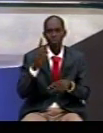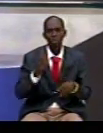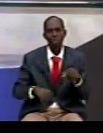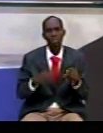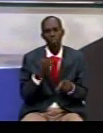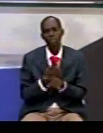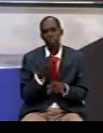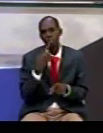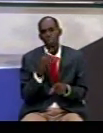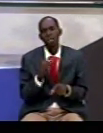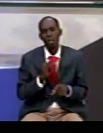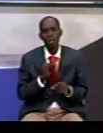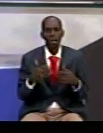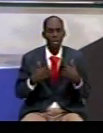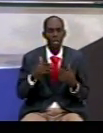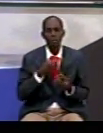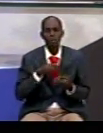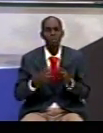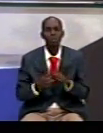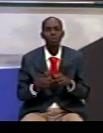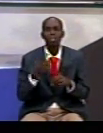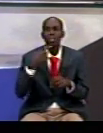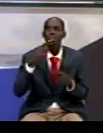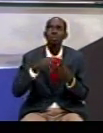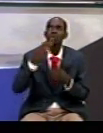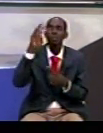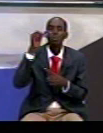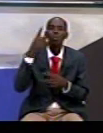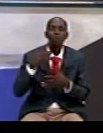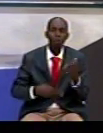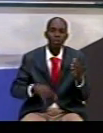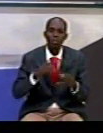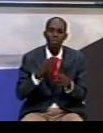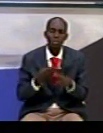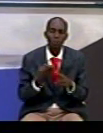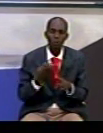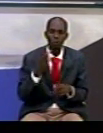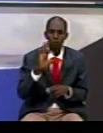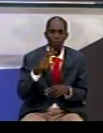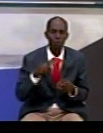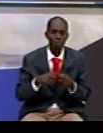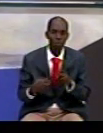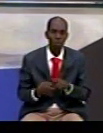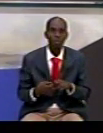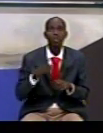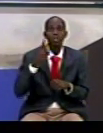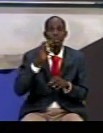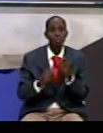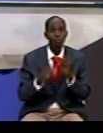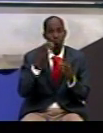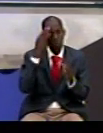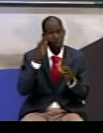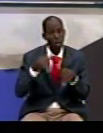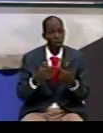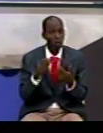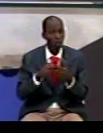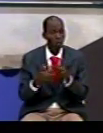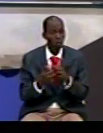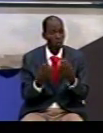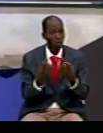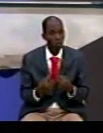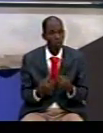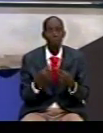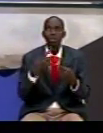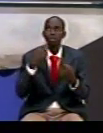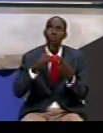say, I have a problem. Tell him the name of the problem. And if you know how it came, tell him